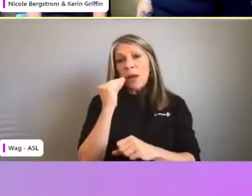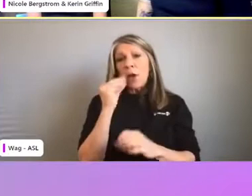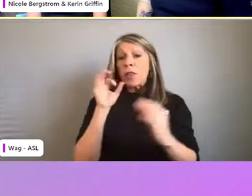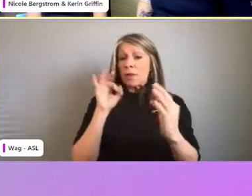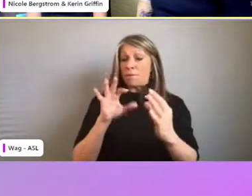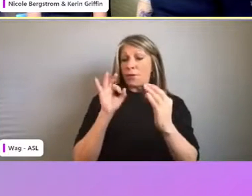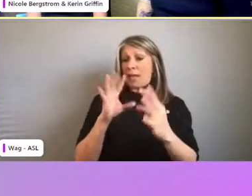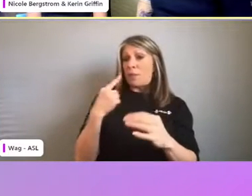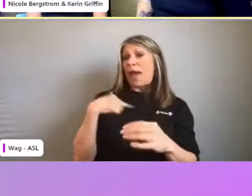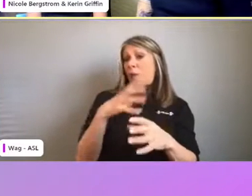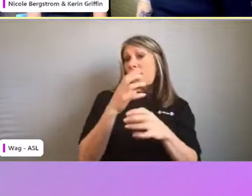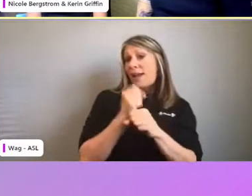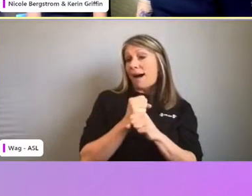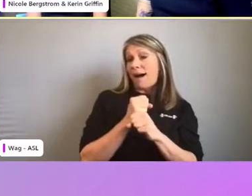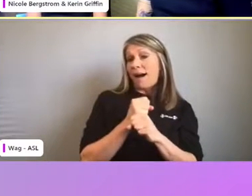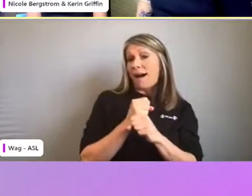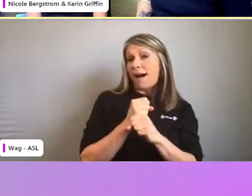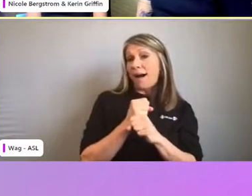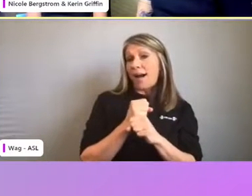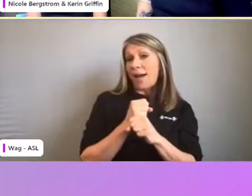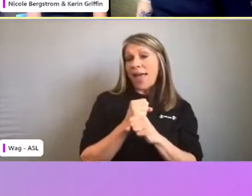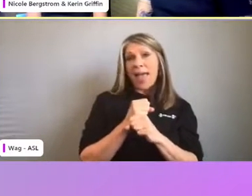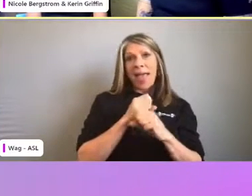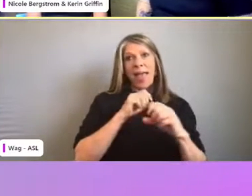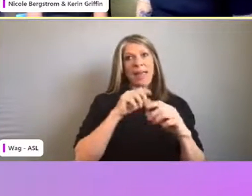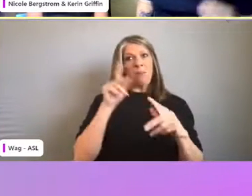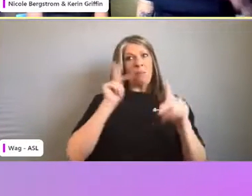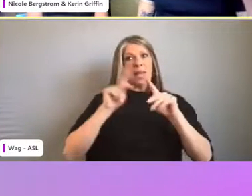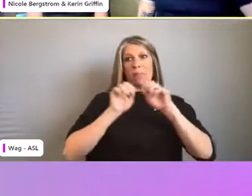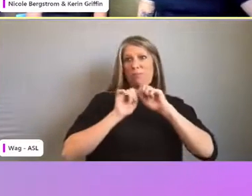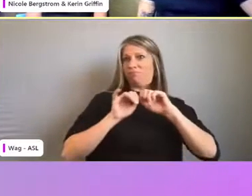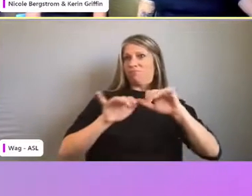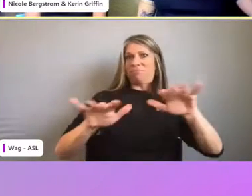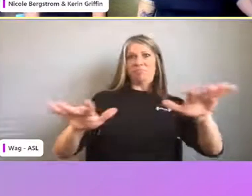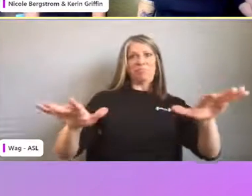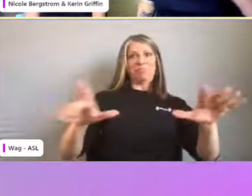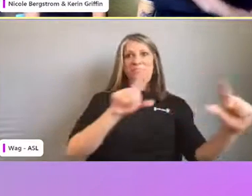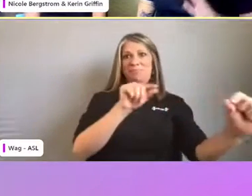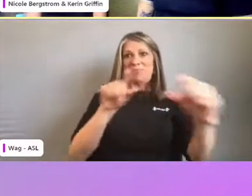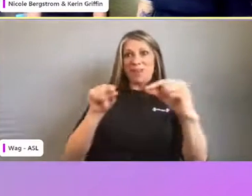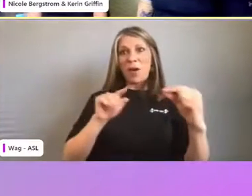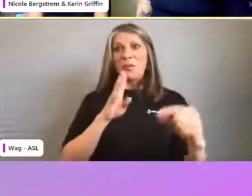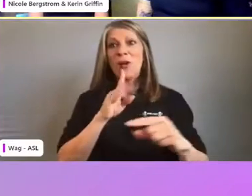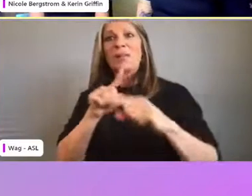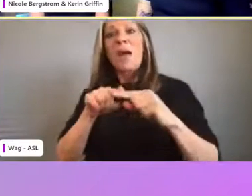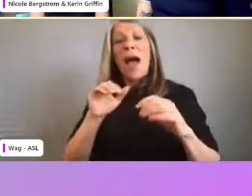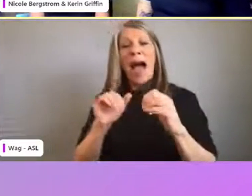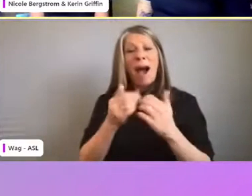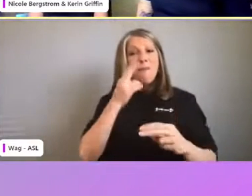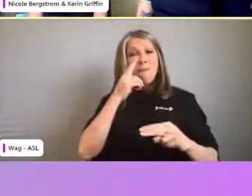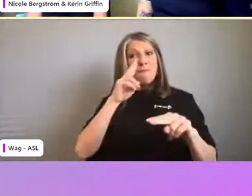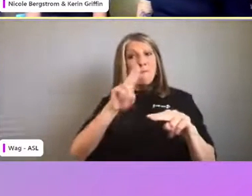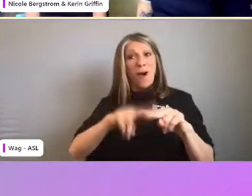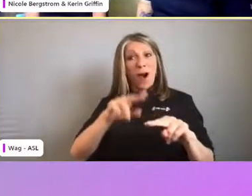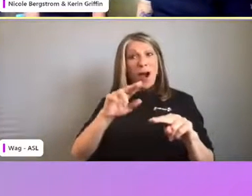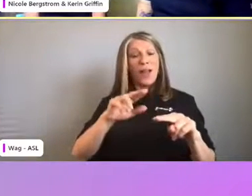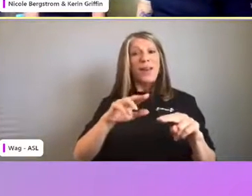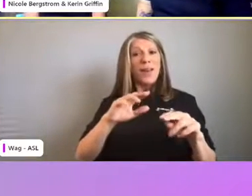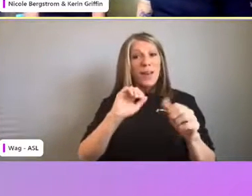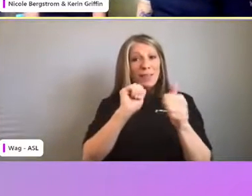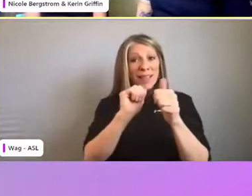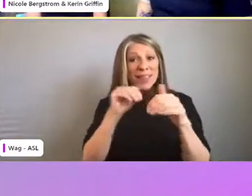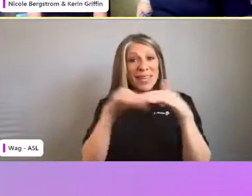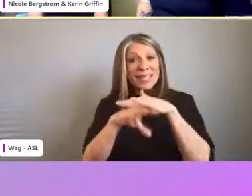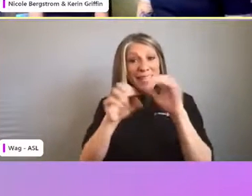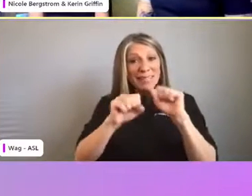that we garnered, and word got out, right? Sure did. So word got out about how fun the accessibility bowl was, and it